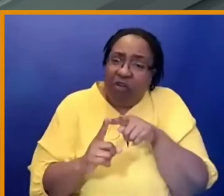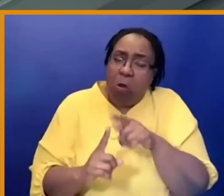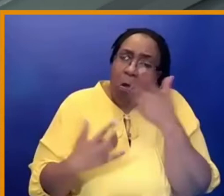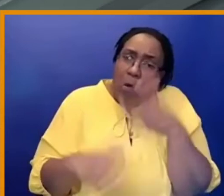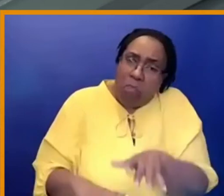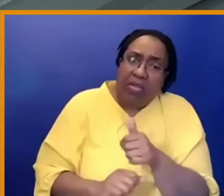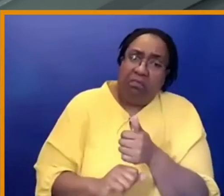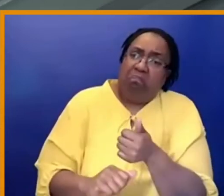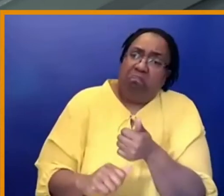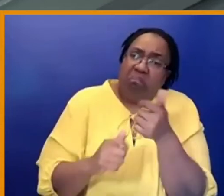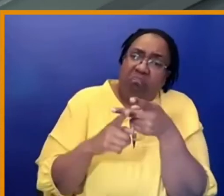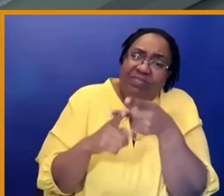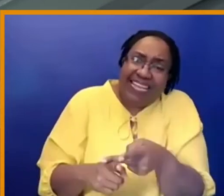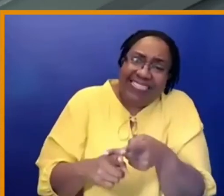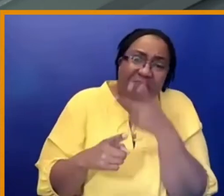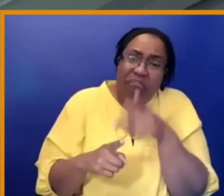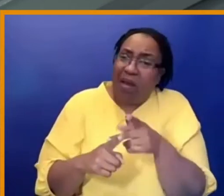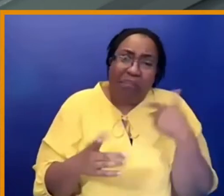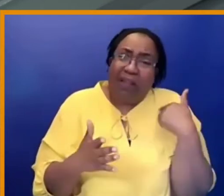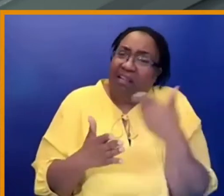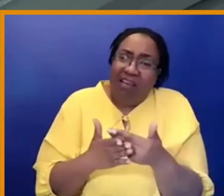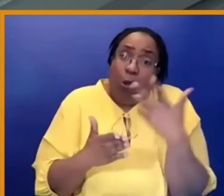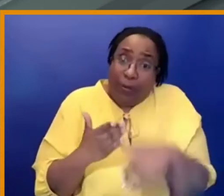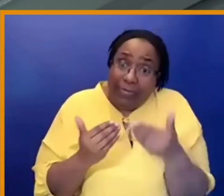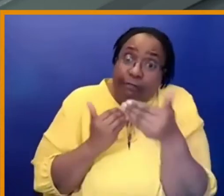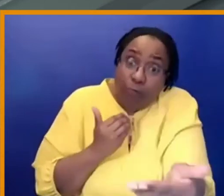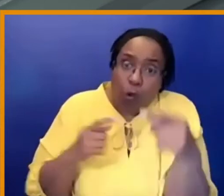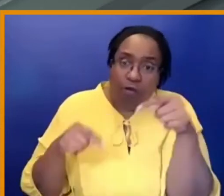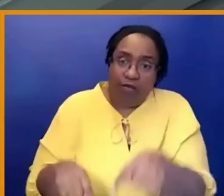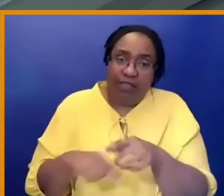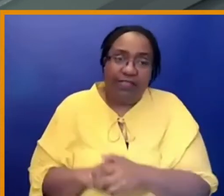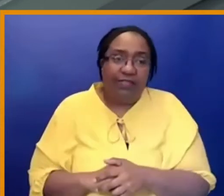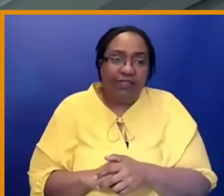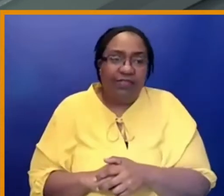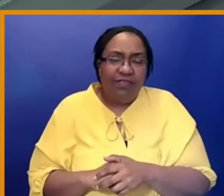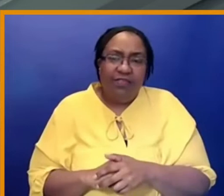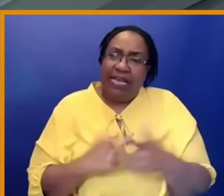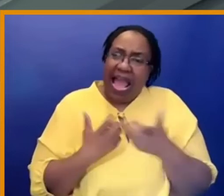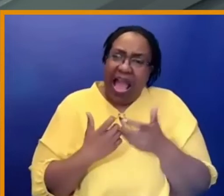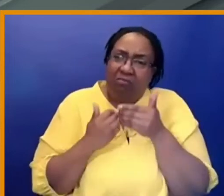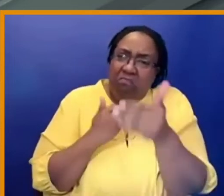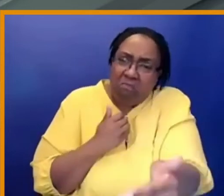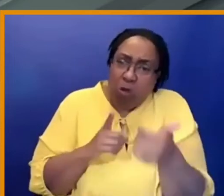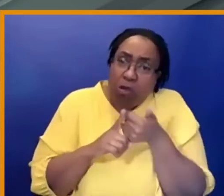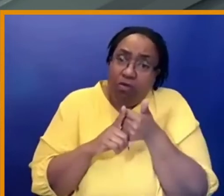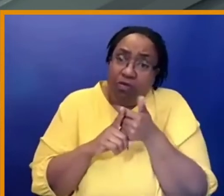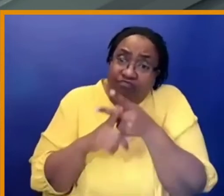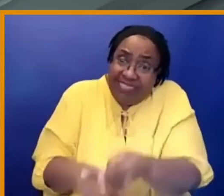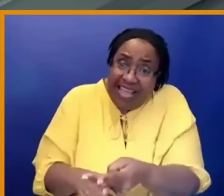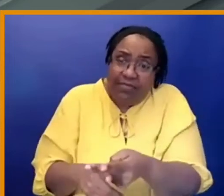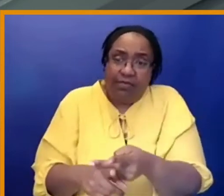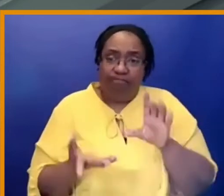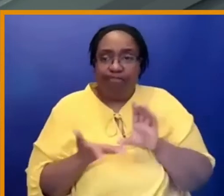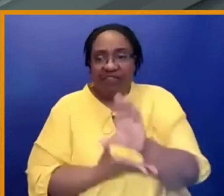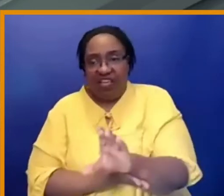We know too that we need proper investment to make a change. The government spoke about green recovery